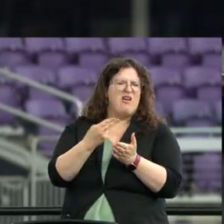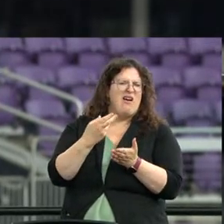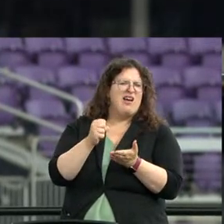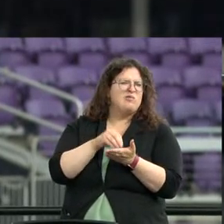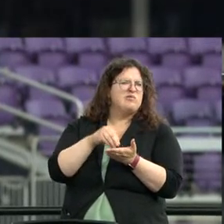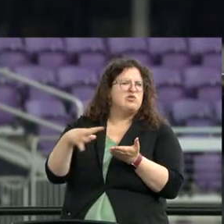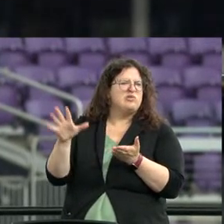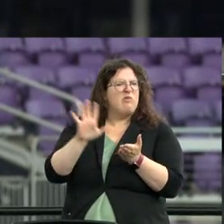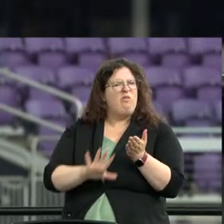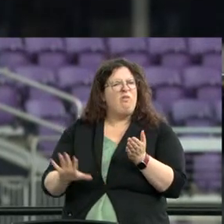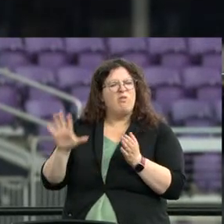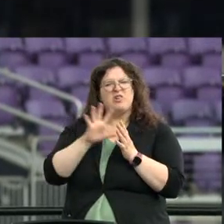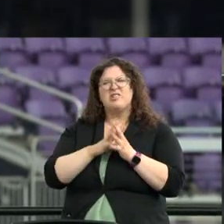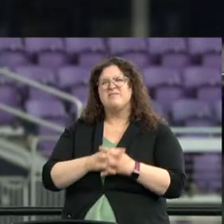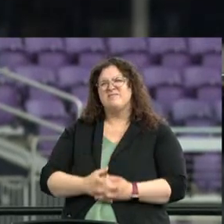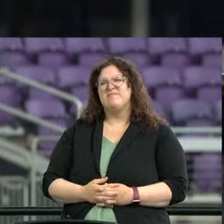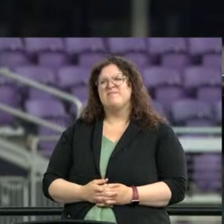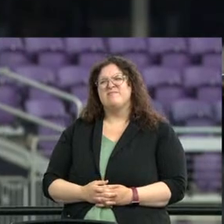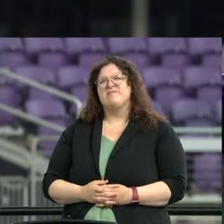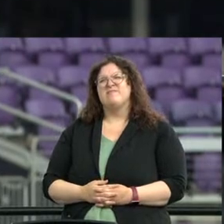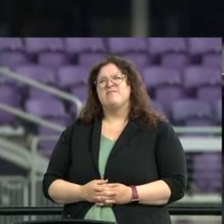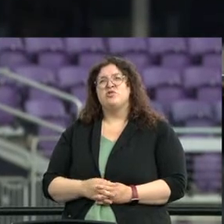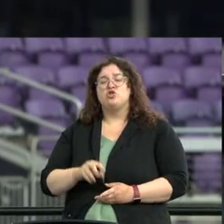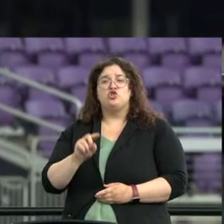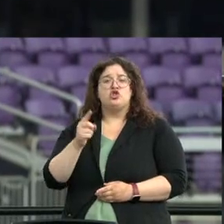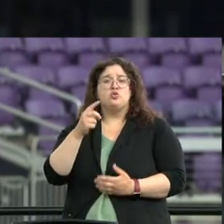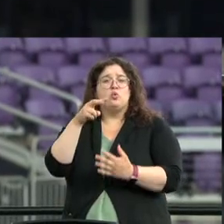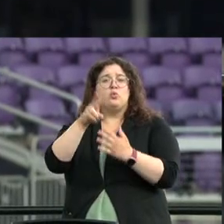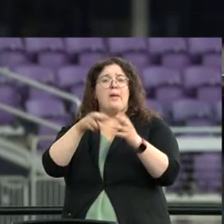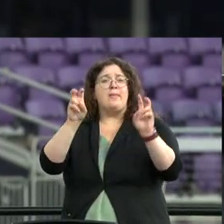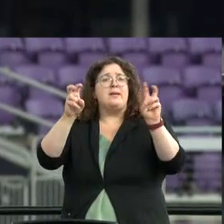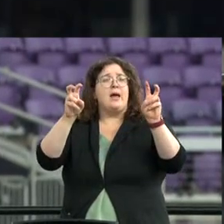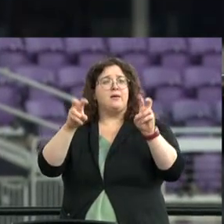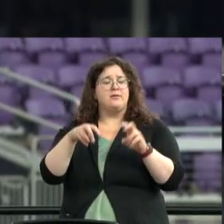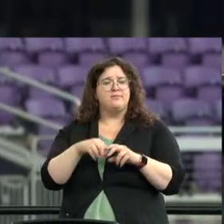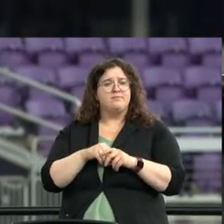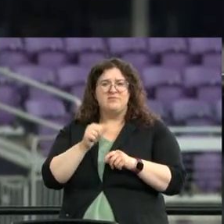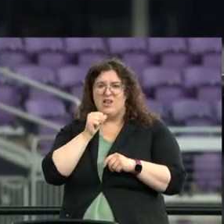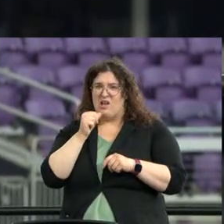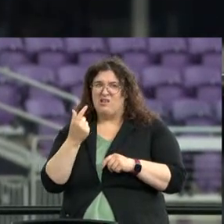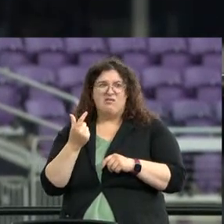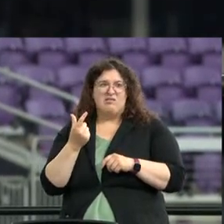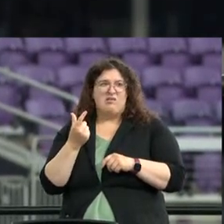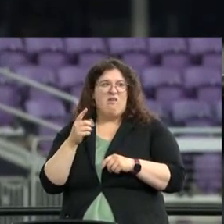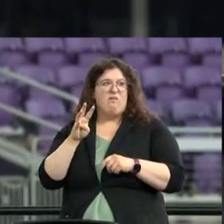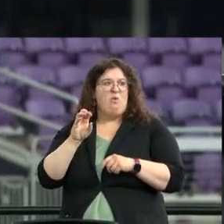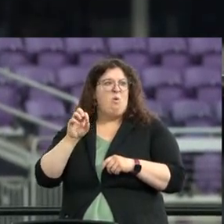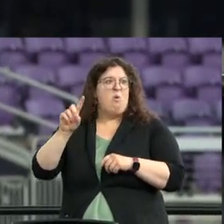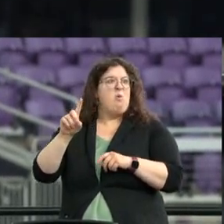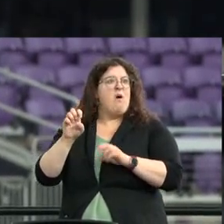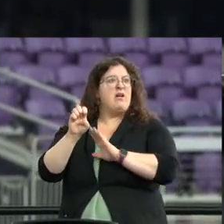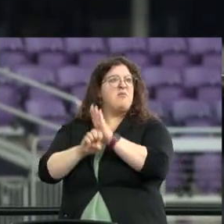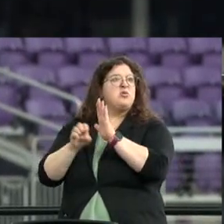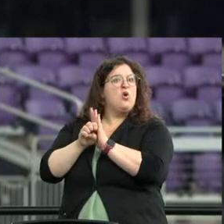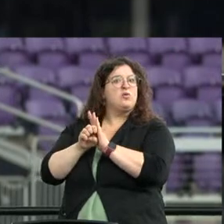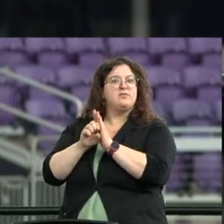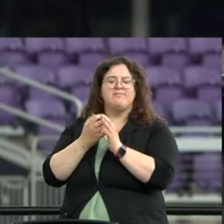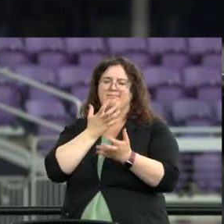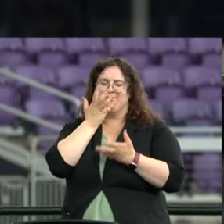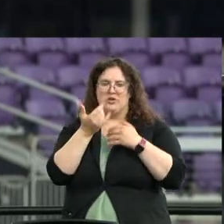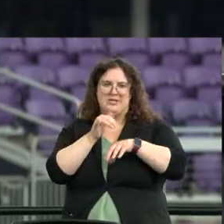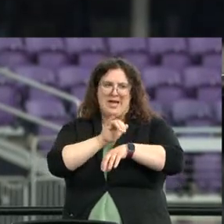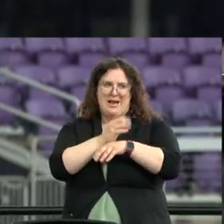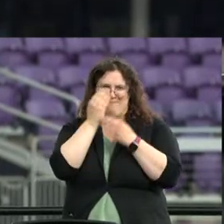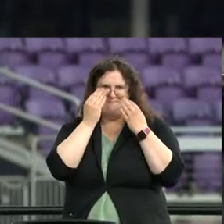students, and beyond merely by the title in a Beyond 140 episode. However, embarrassed to say tonight, seniors, I share to